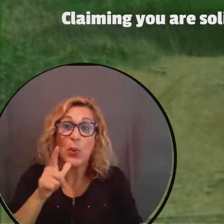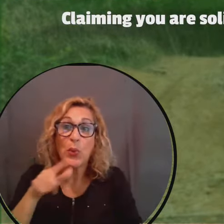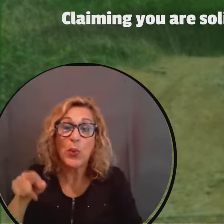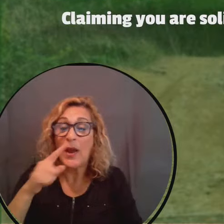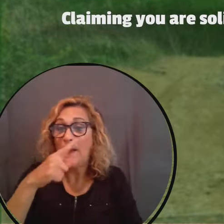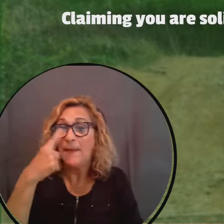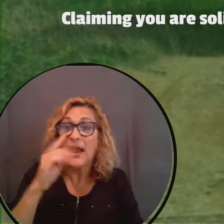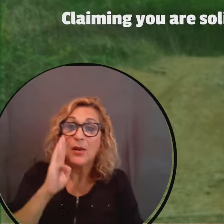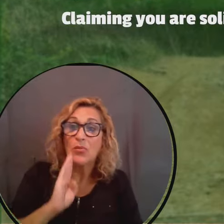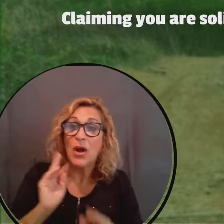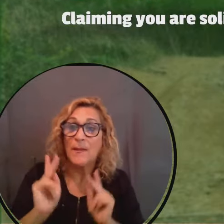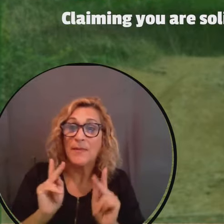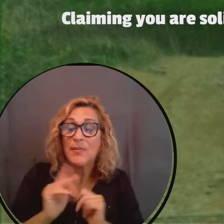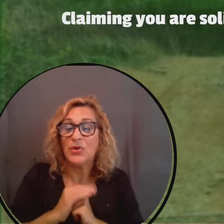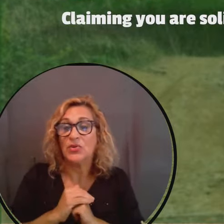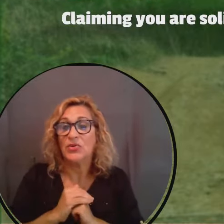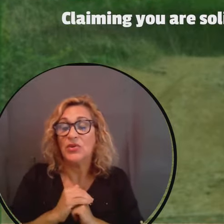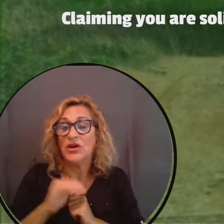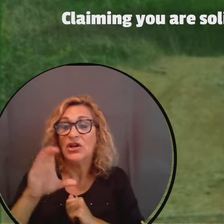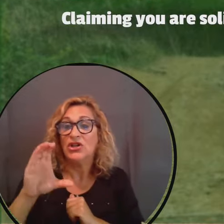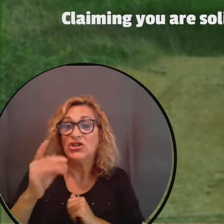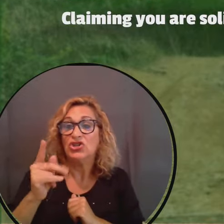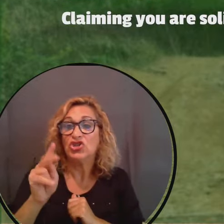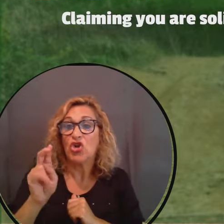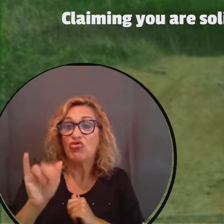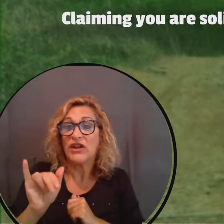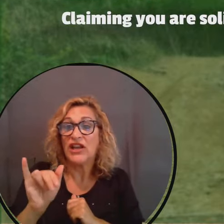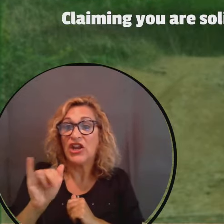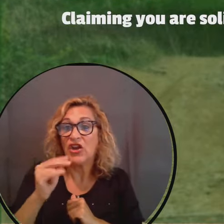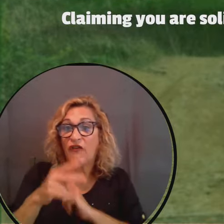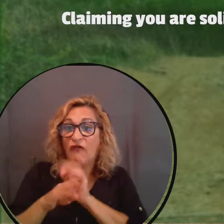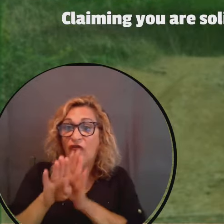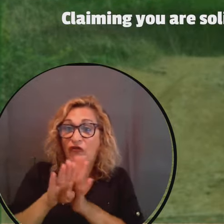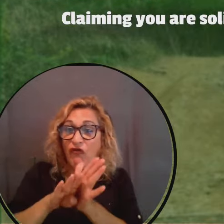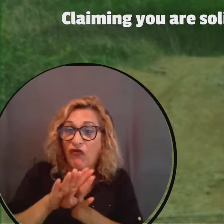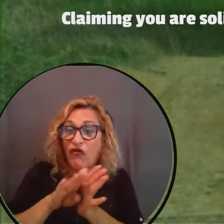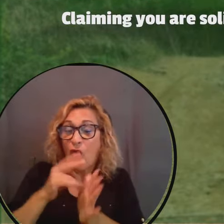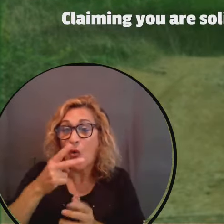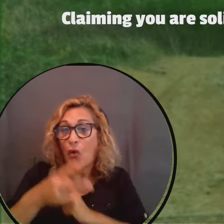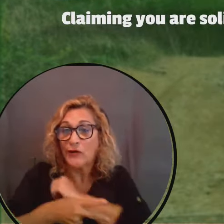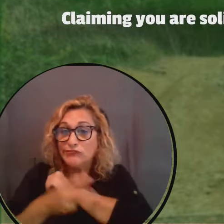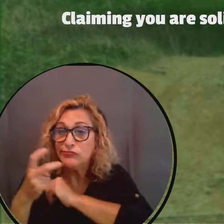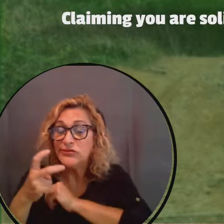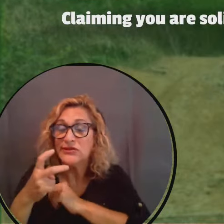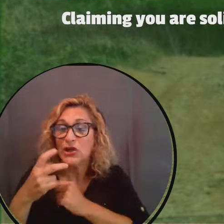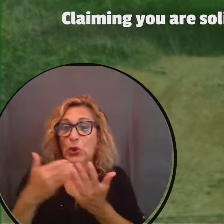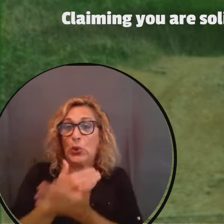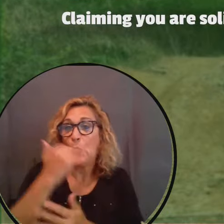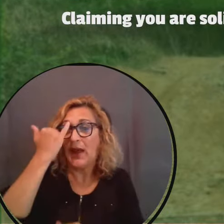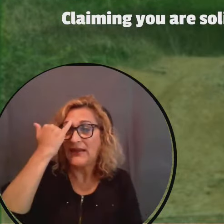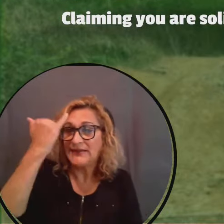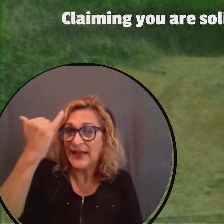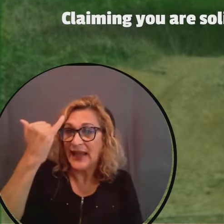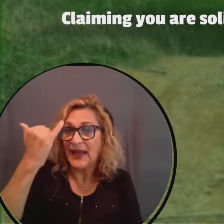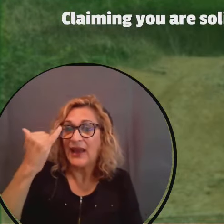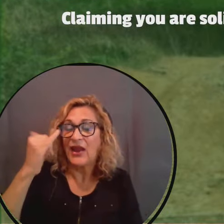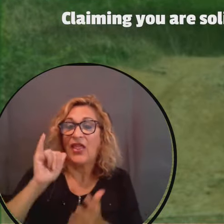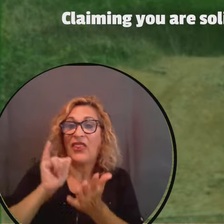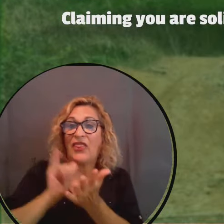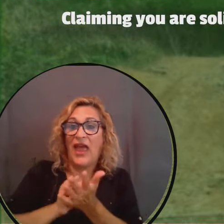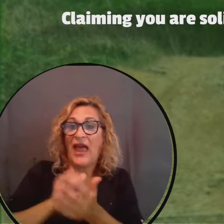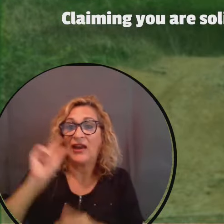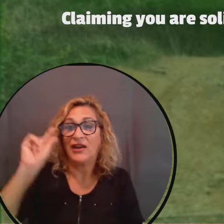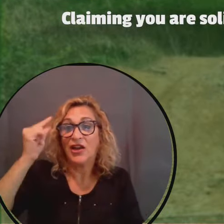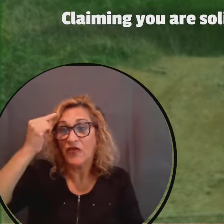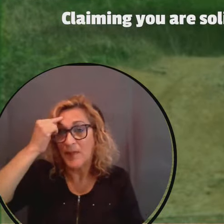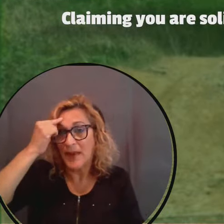new idea for the prosecution to take up precisely because they're sort of figuring out that criminalizing